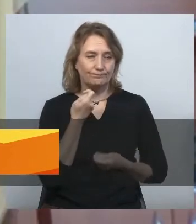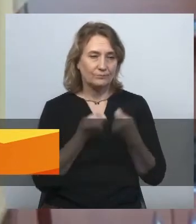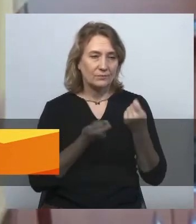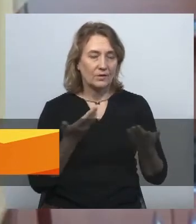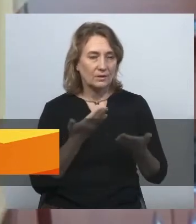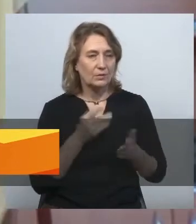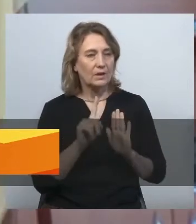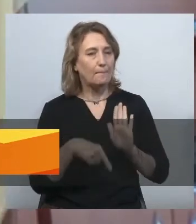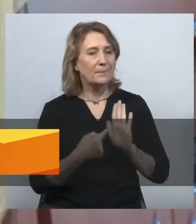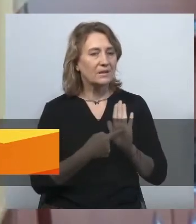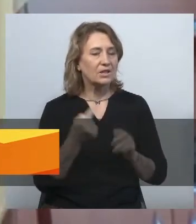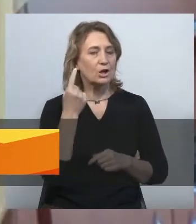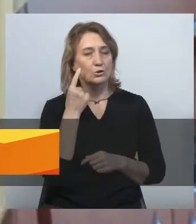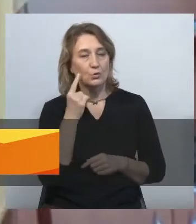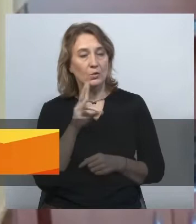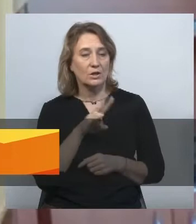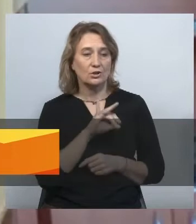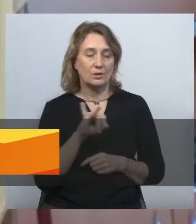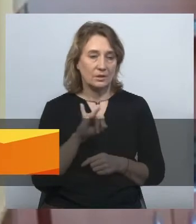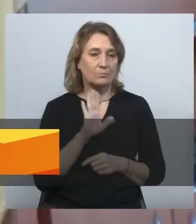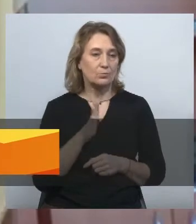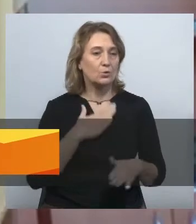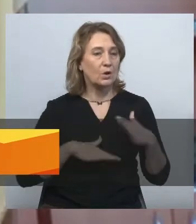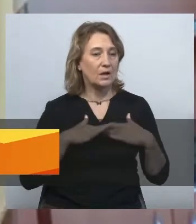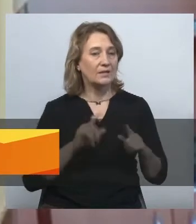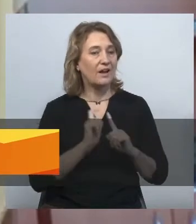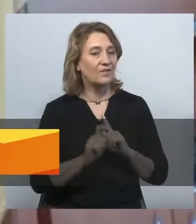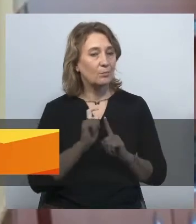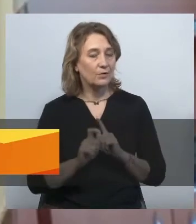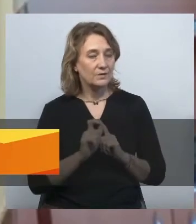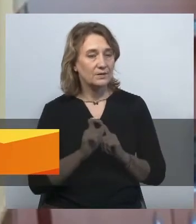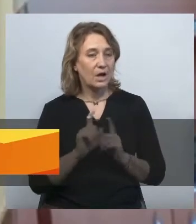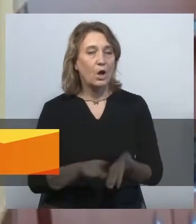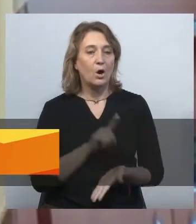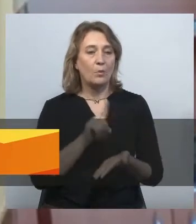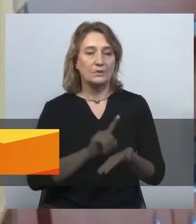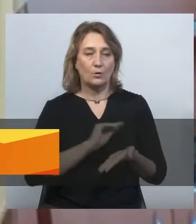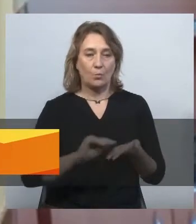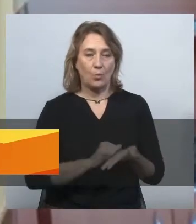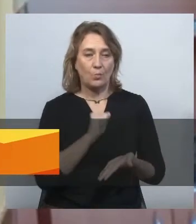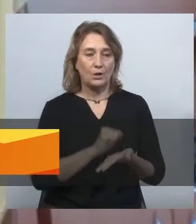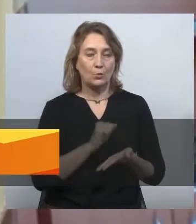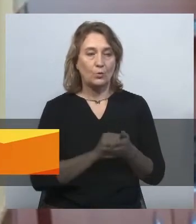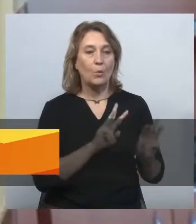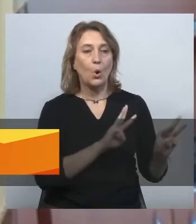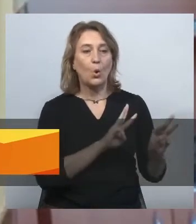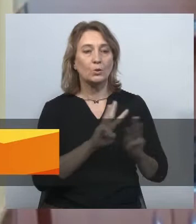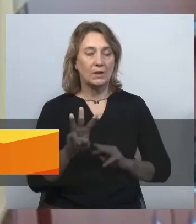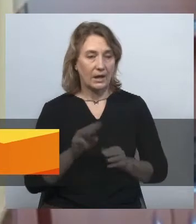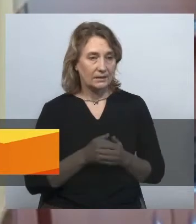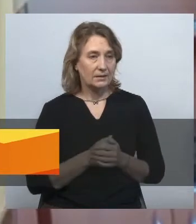our research. I heard some of the questions. I will be happy to answer them. And of course, we will publish online